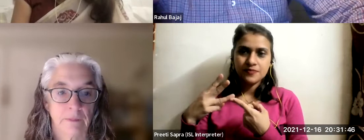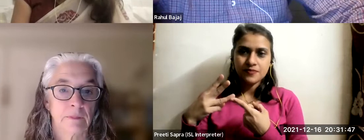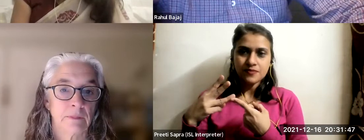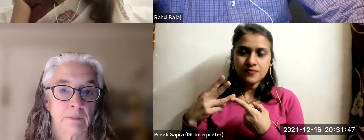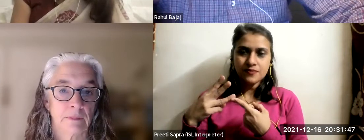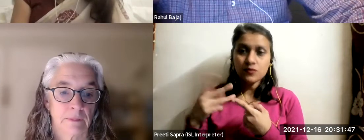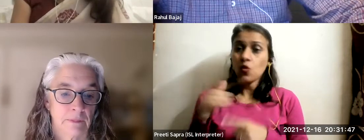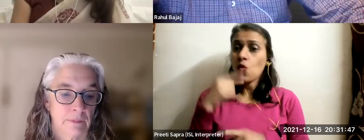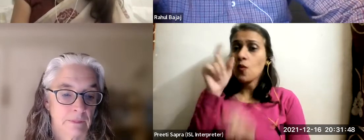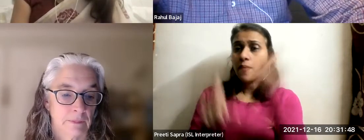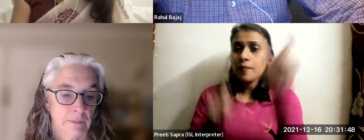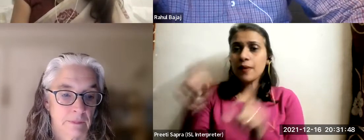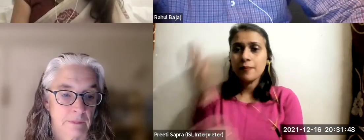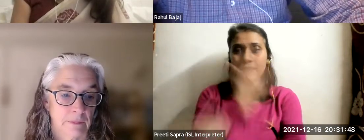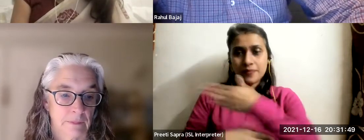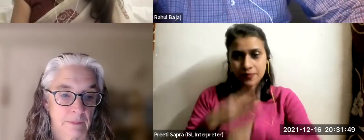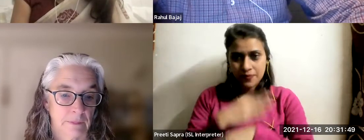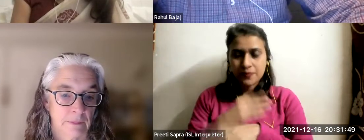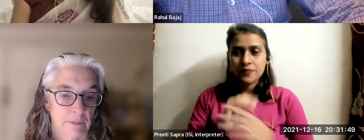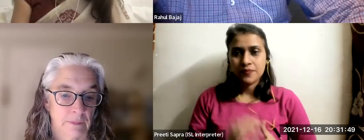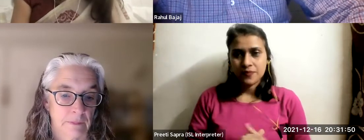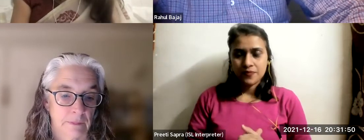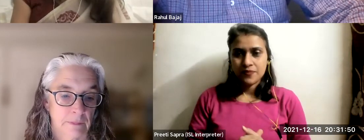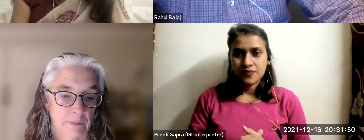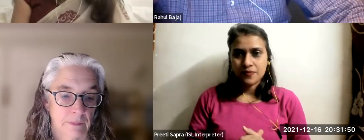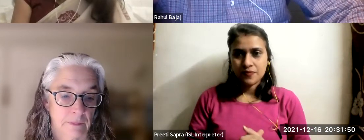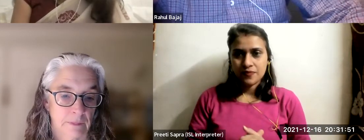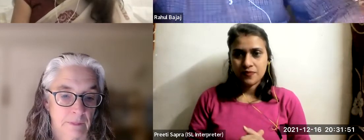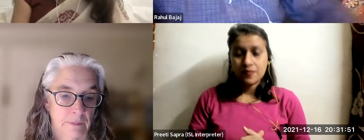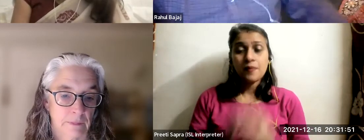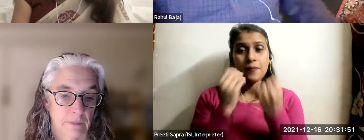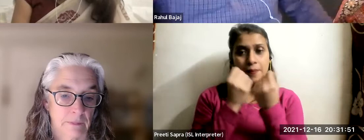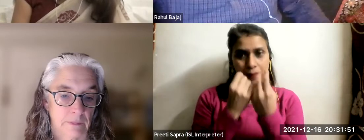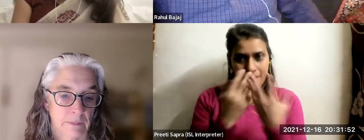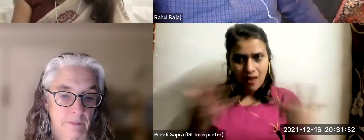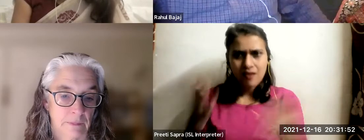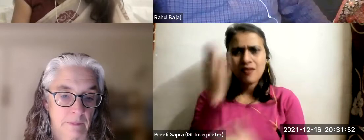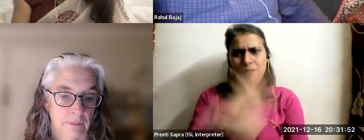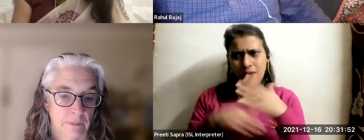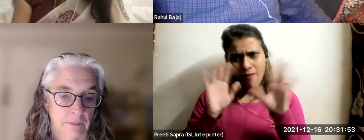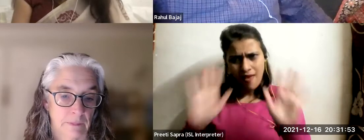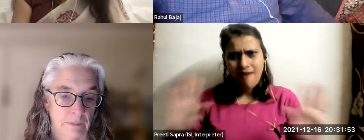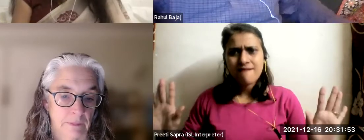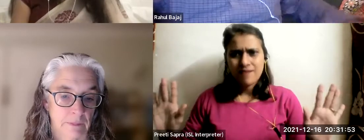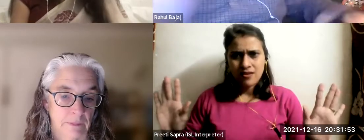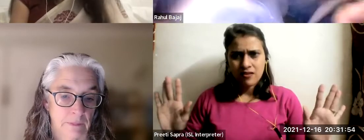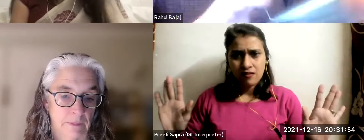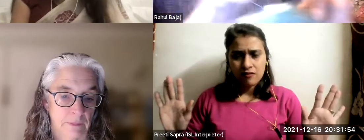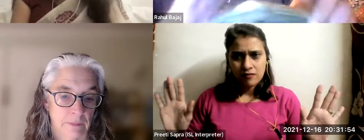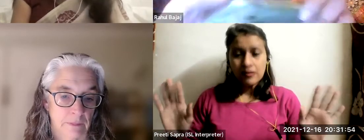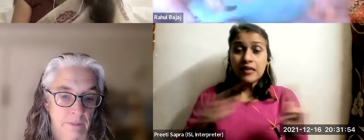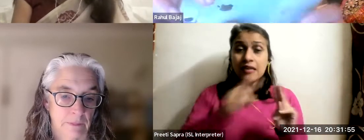with disabilities. There are lots of people with disabilities out there. They come from multiple different types